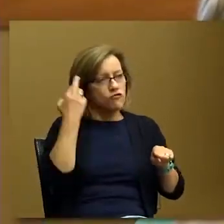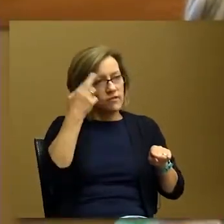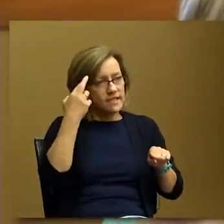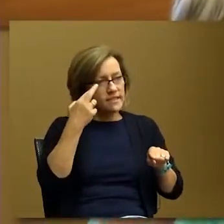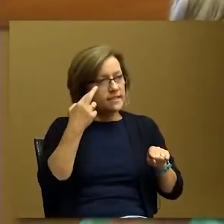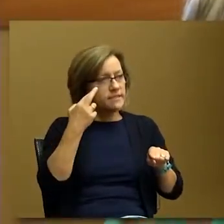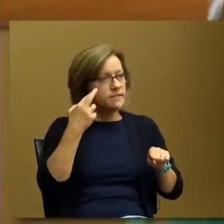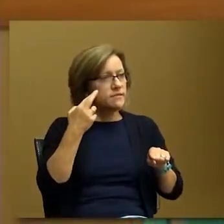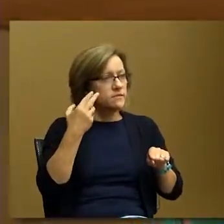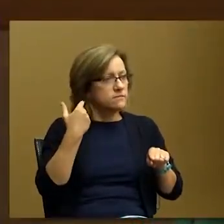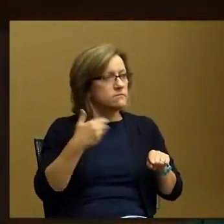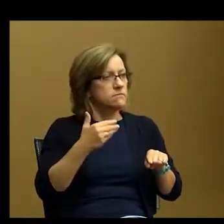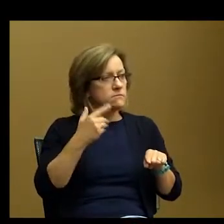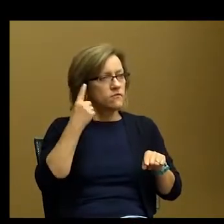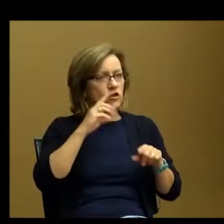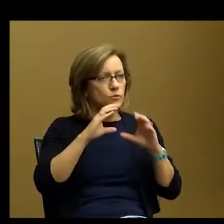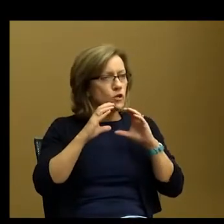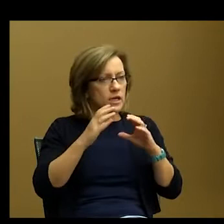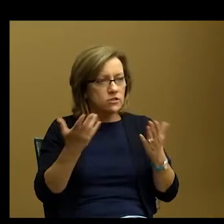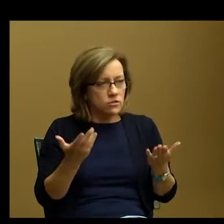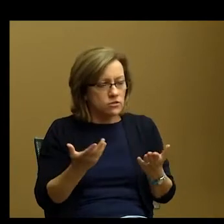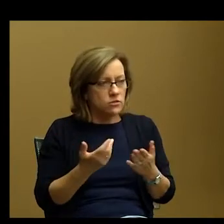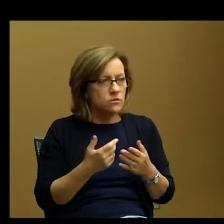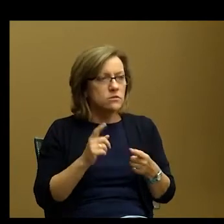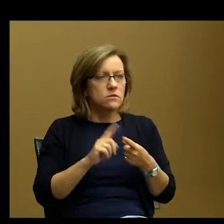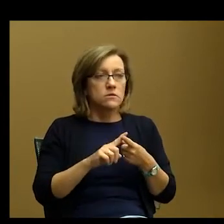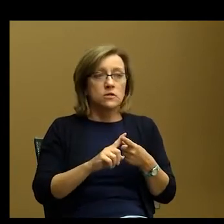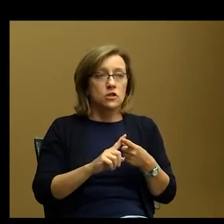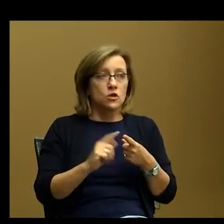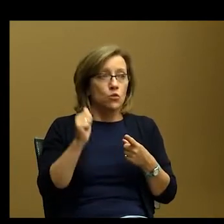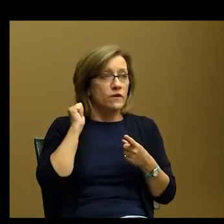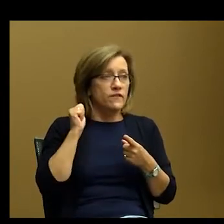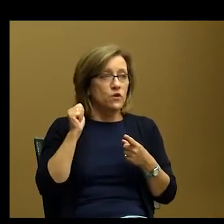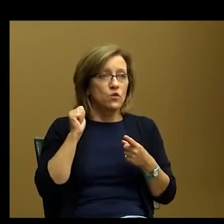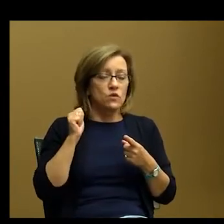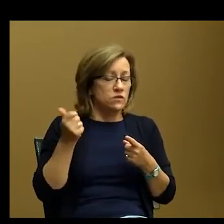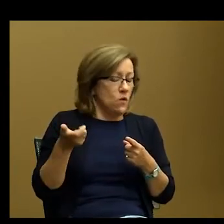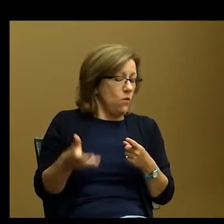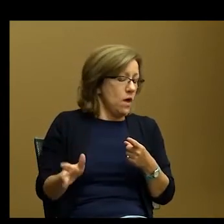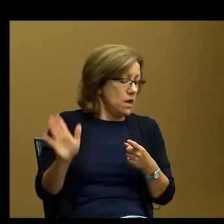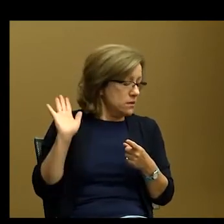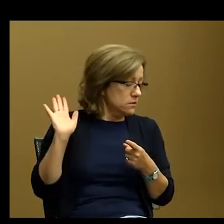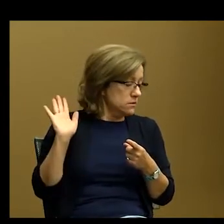to communicate. And they are to refuse things they don't want,